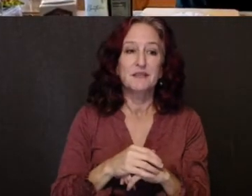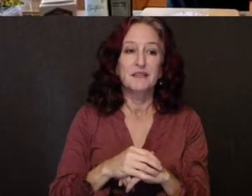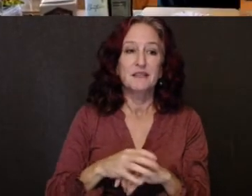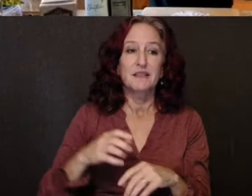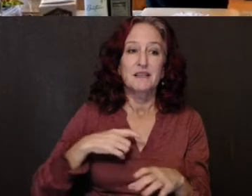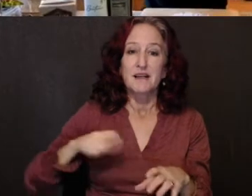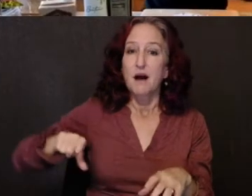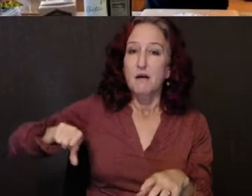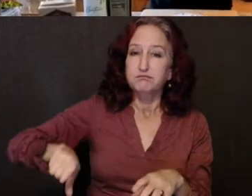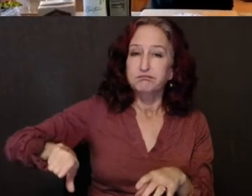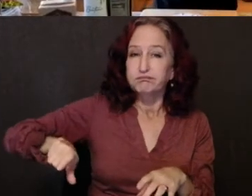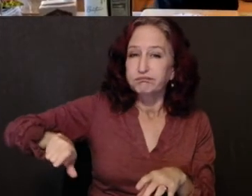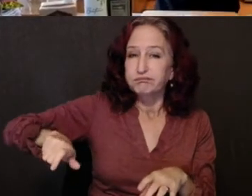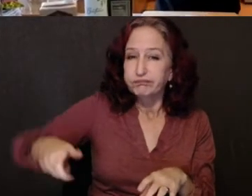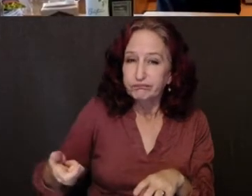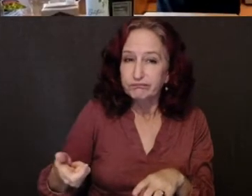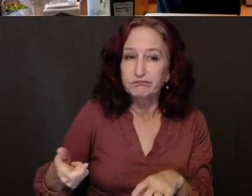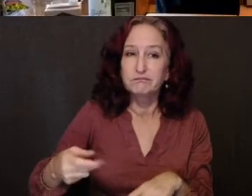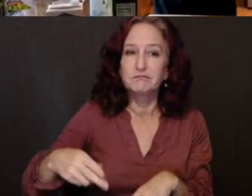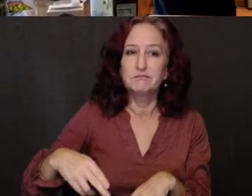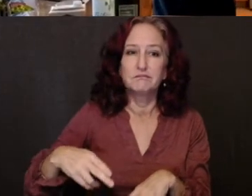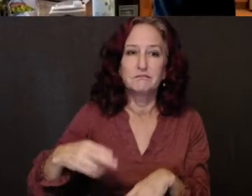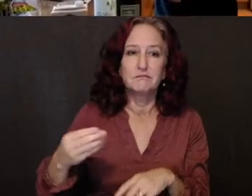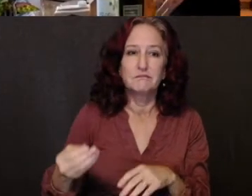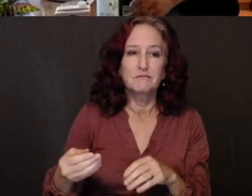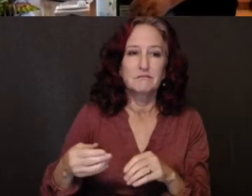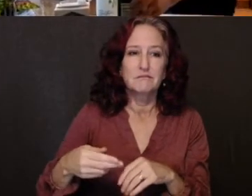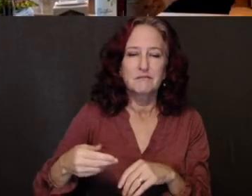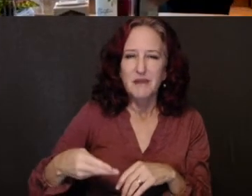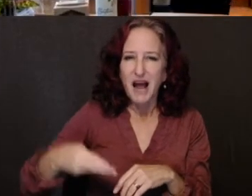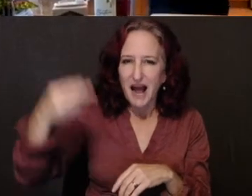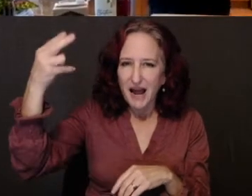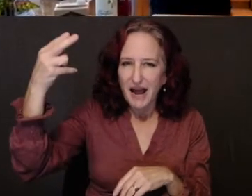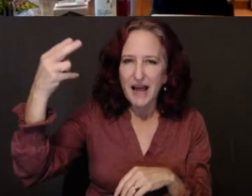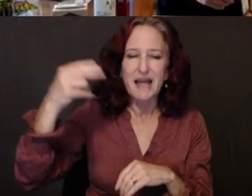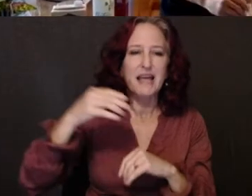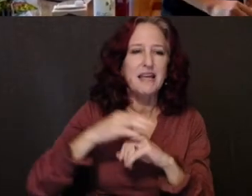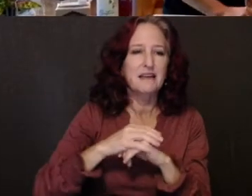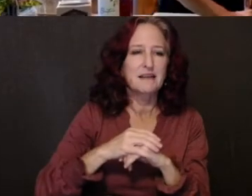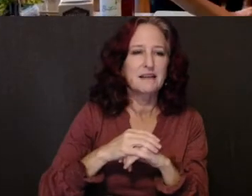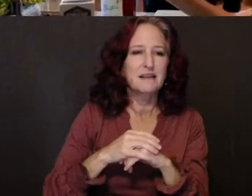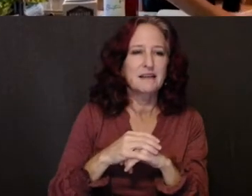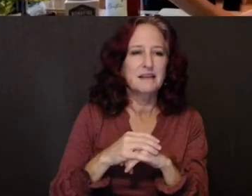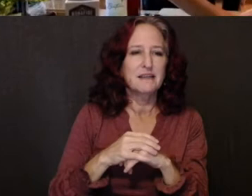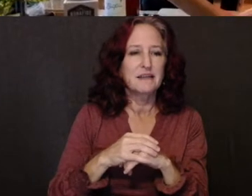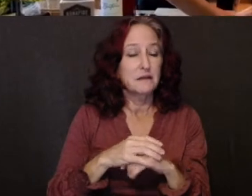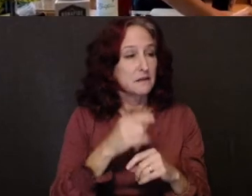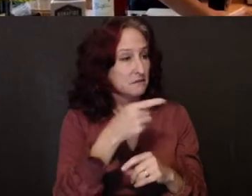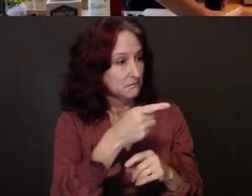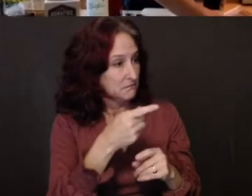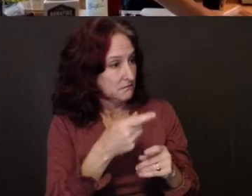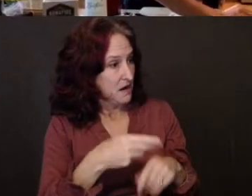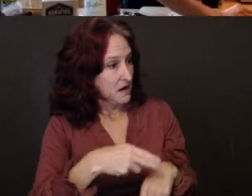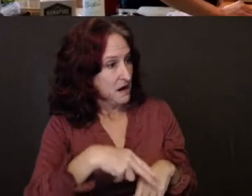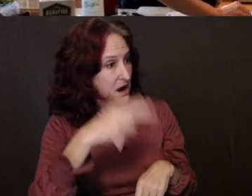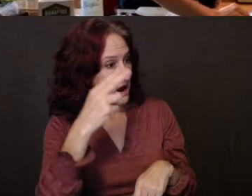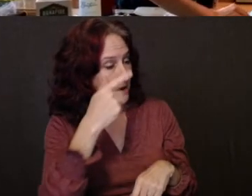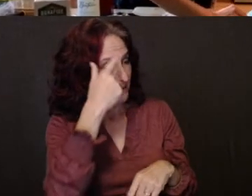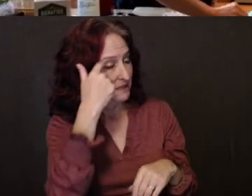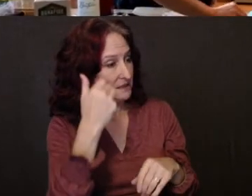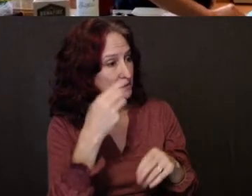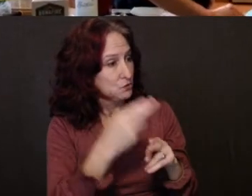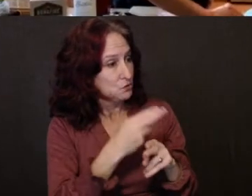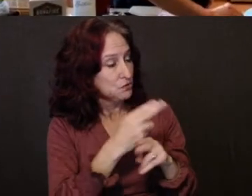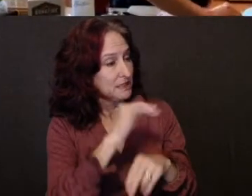everyone how to do this incredible dish? Okay, sounds great. So I'm going to turn this thing up higher than I normally would.